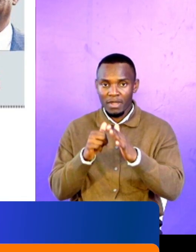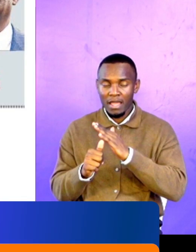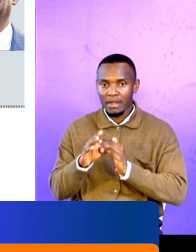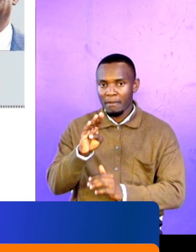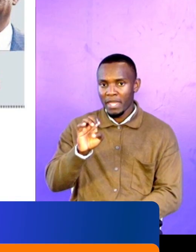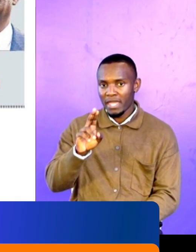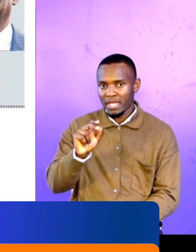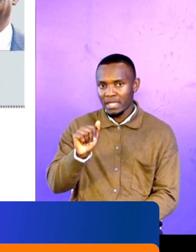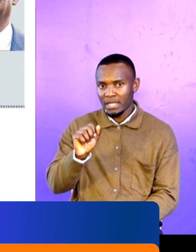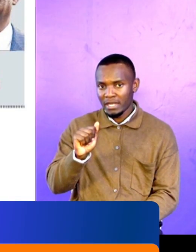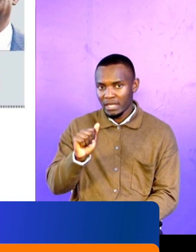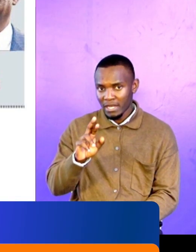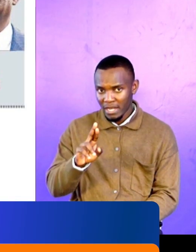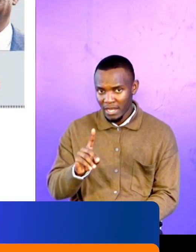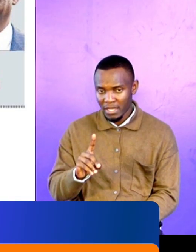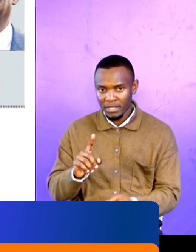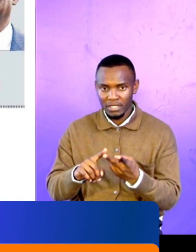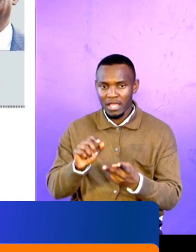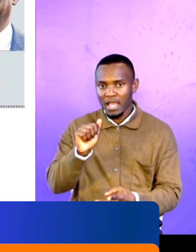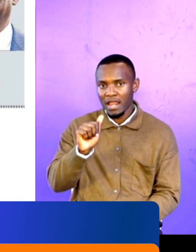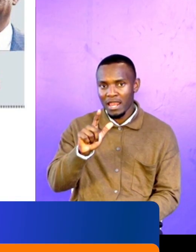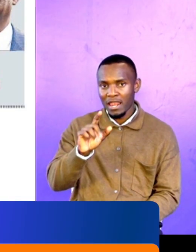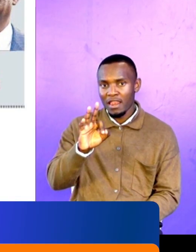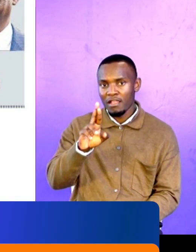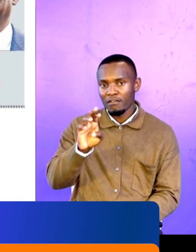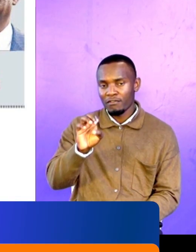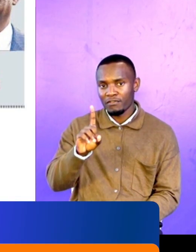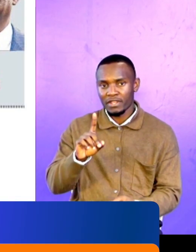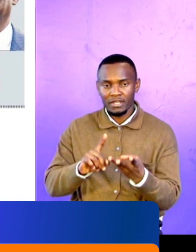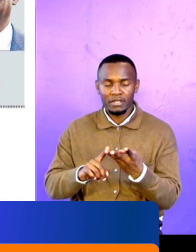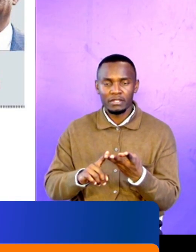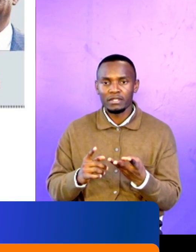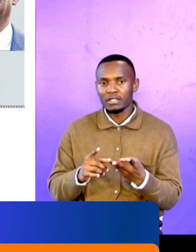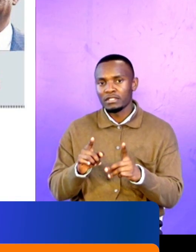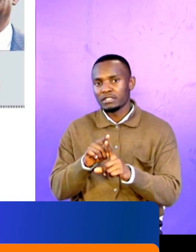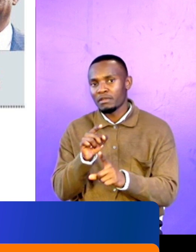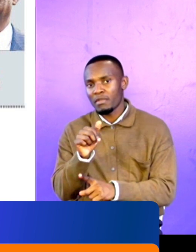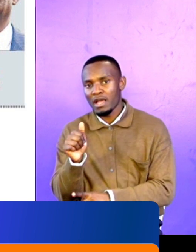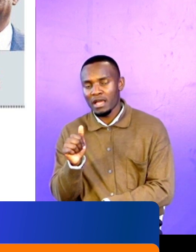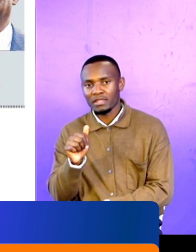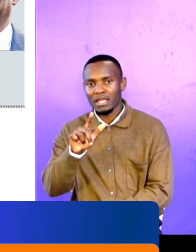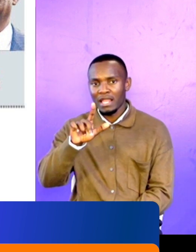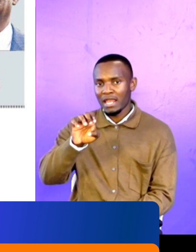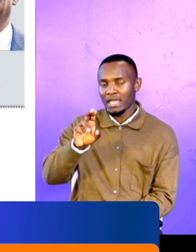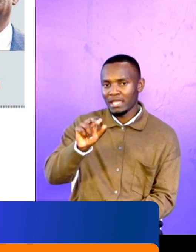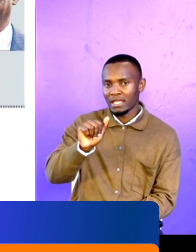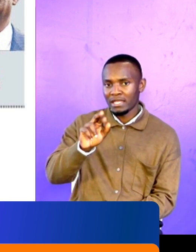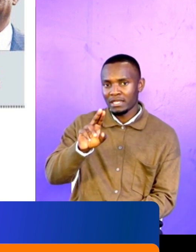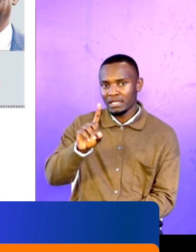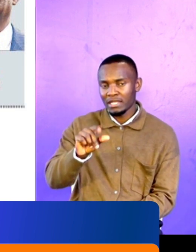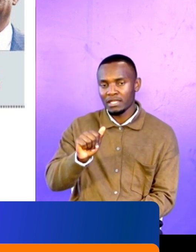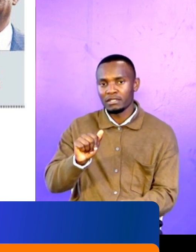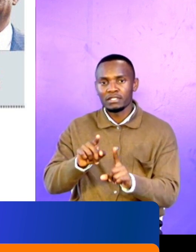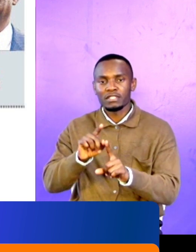Alfred Soy, and Brian Soy, but also they are under Lena Chesang, John Paul Kiegon, and Stanley